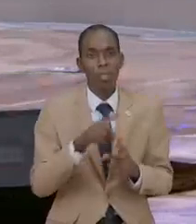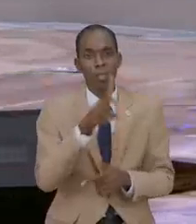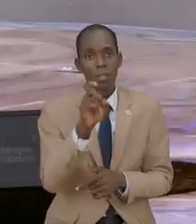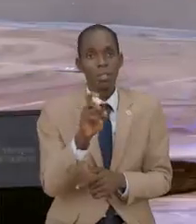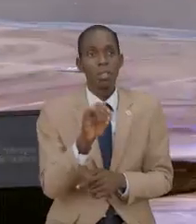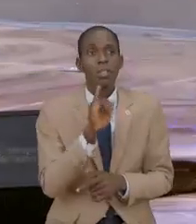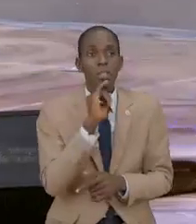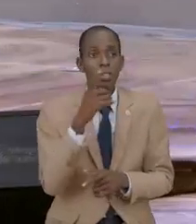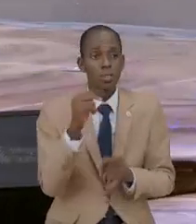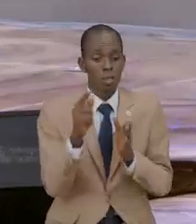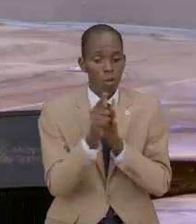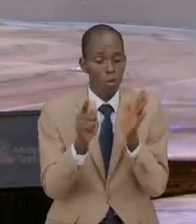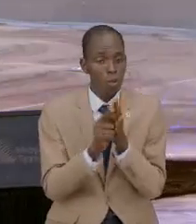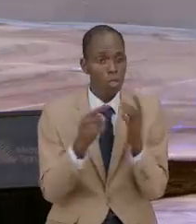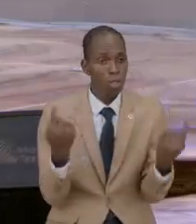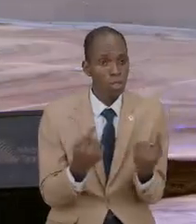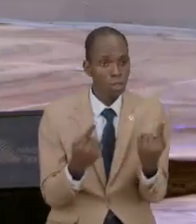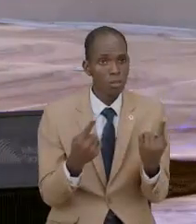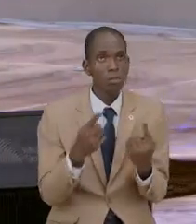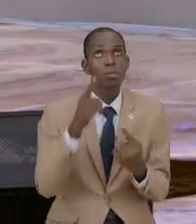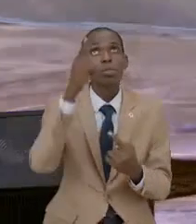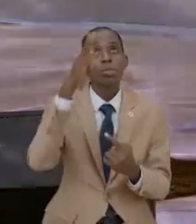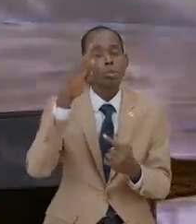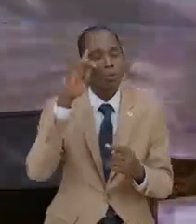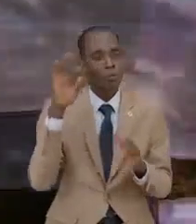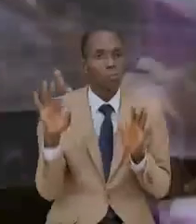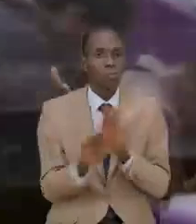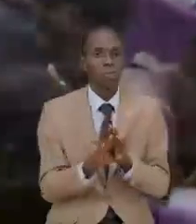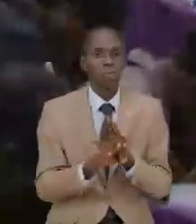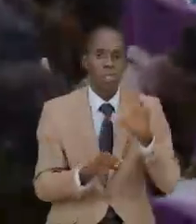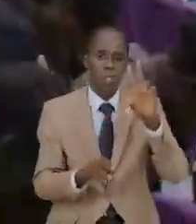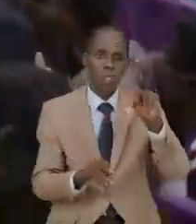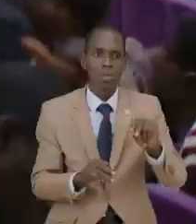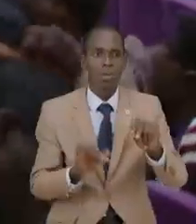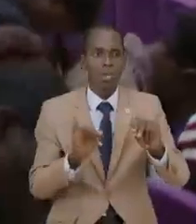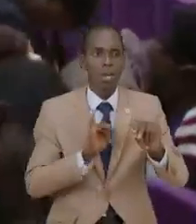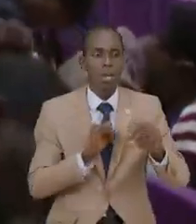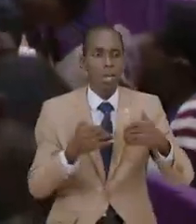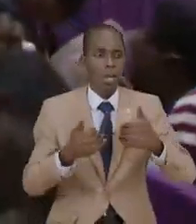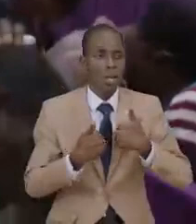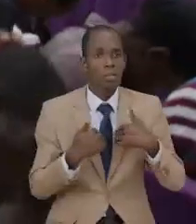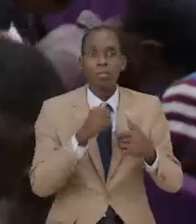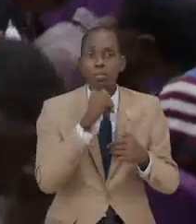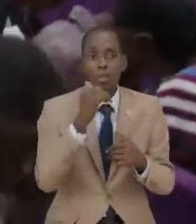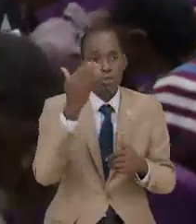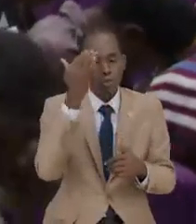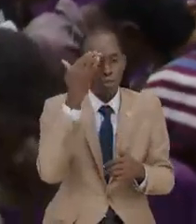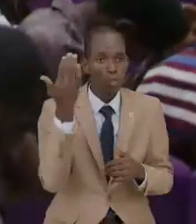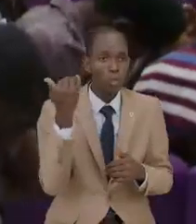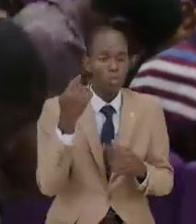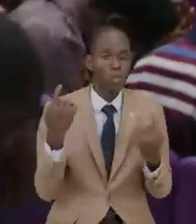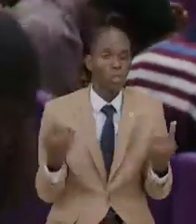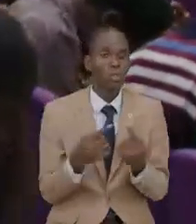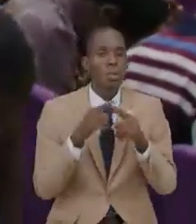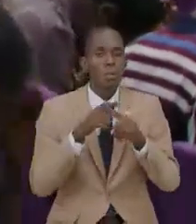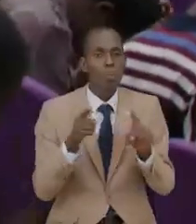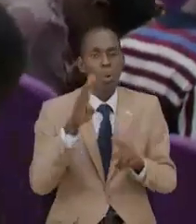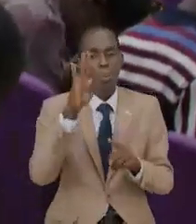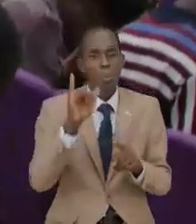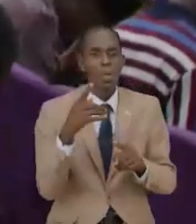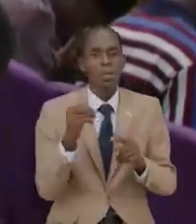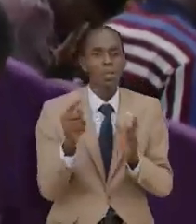sin, God forbid. Nay, I had not known sin but by the